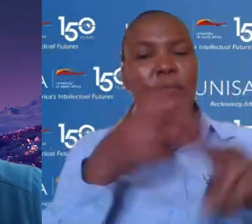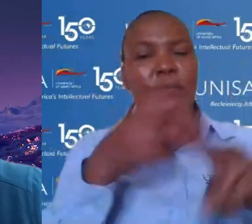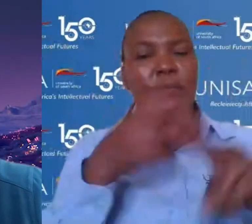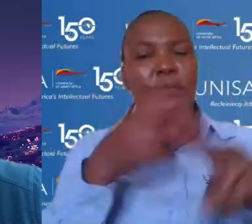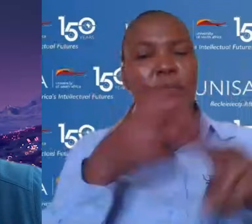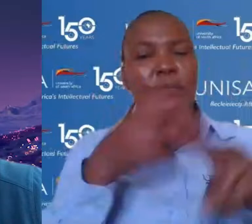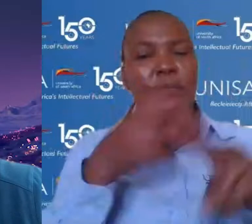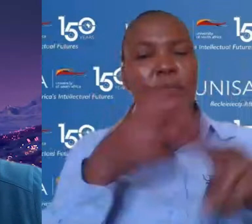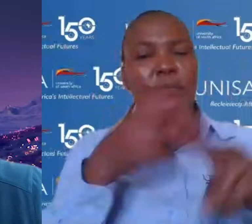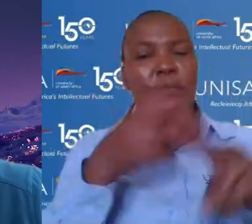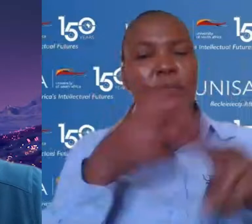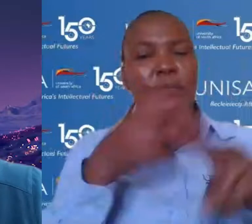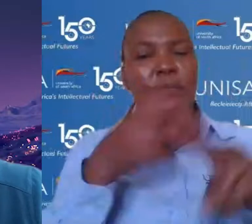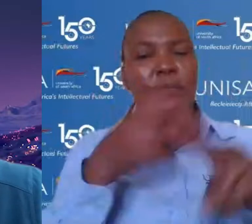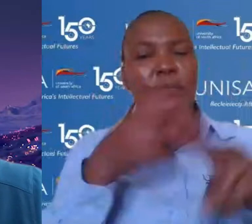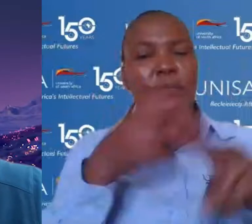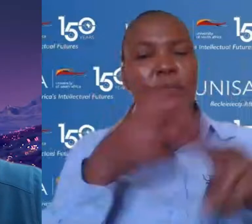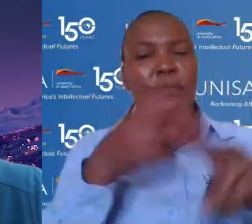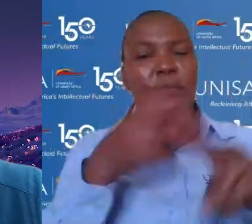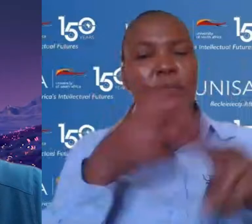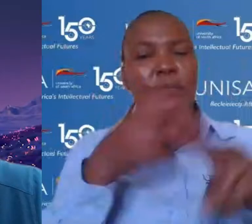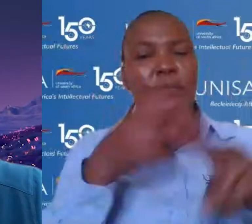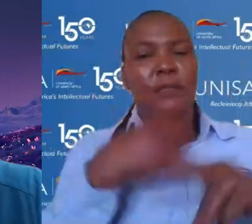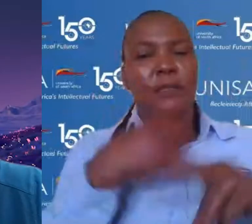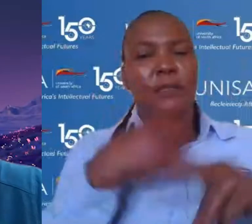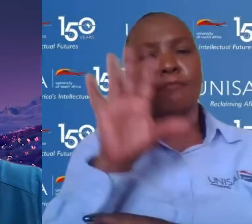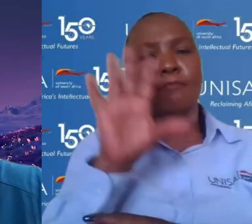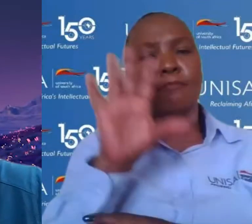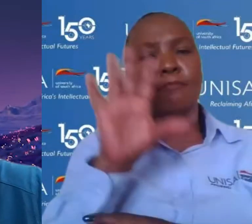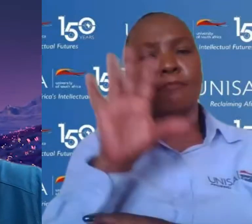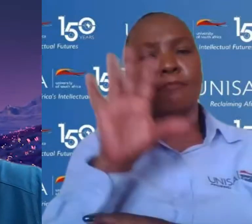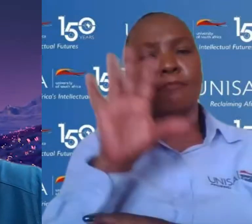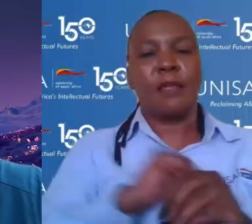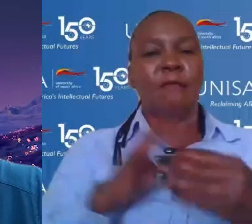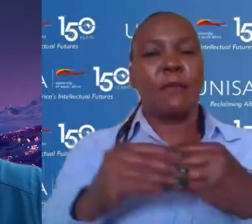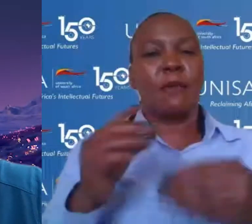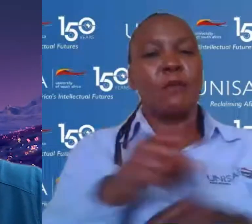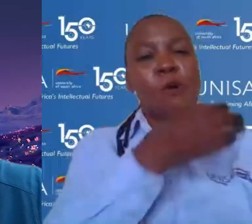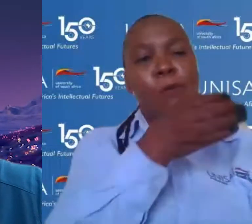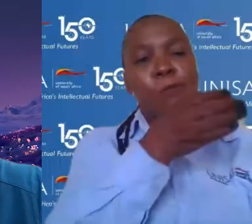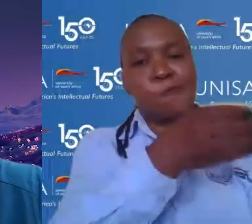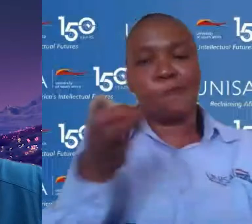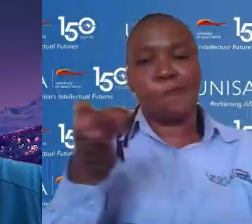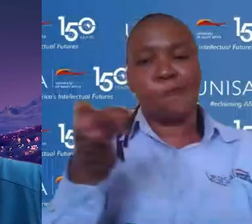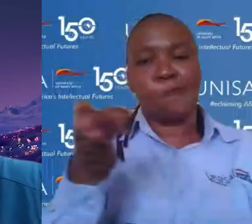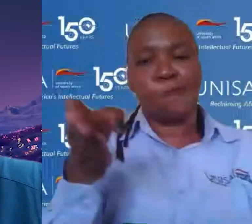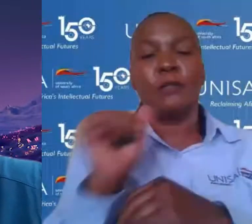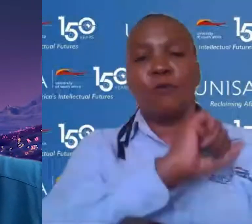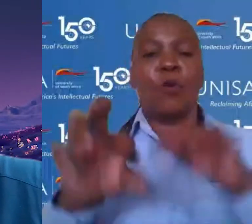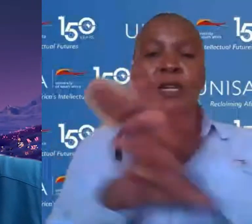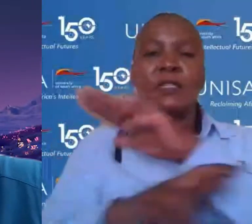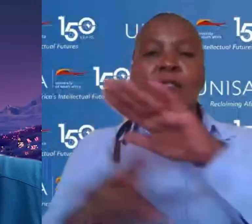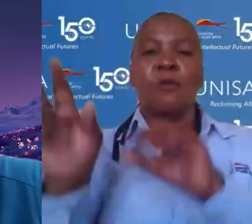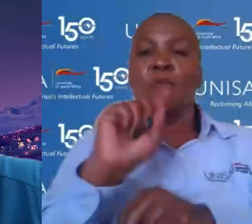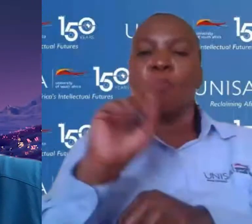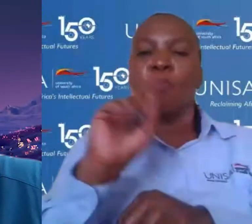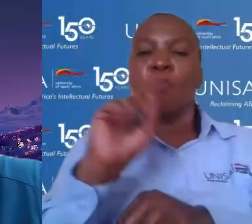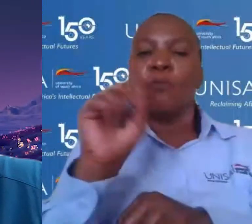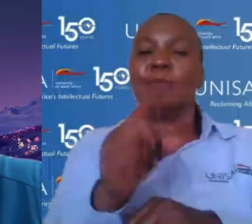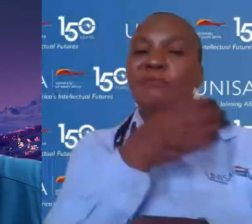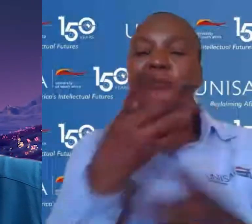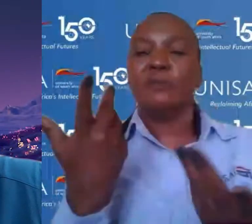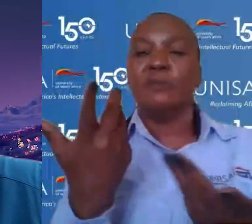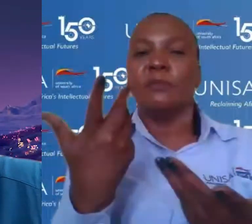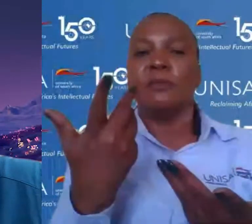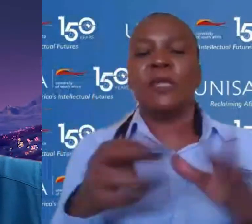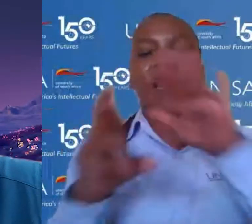please ask the colleagues who are there what it is that the region